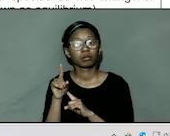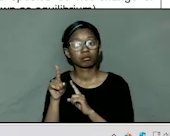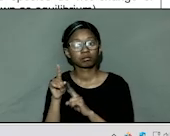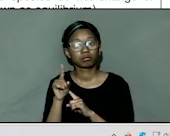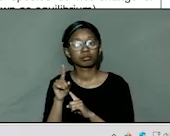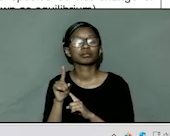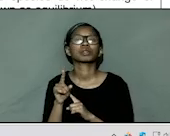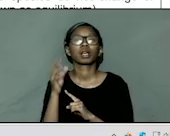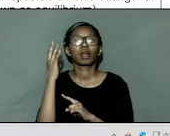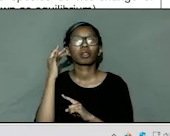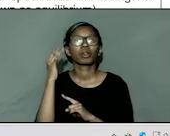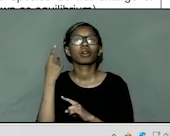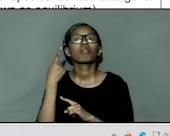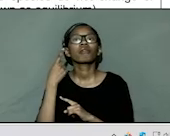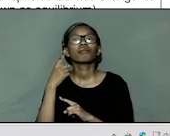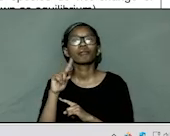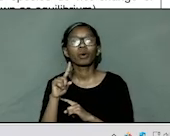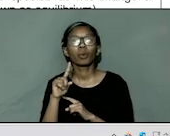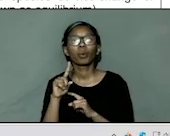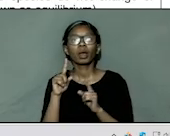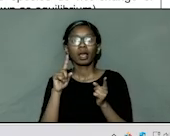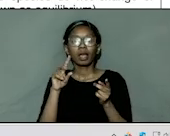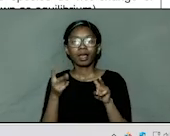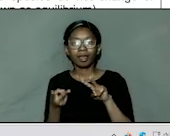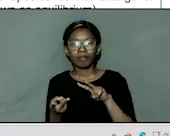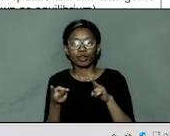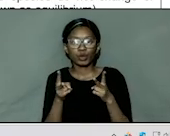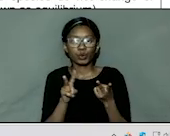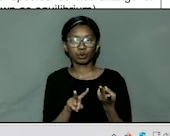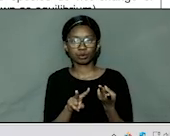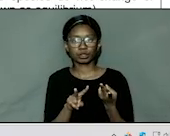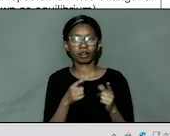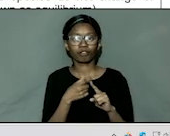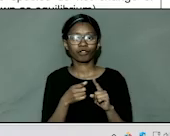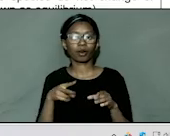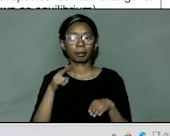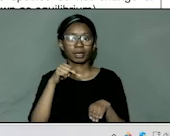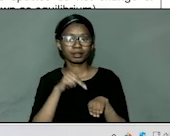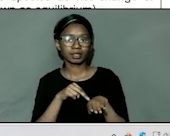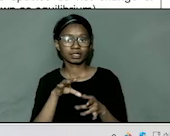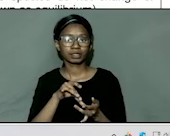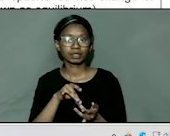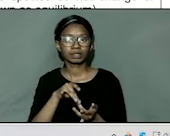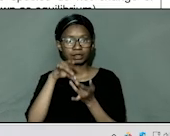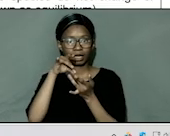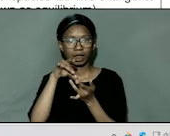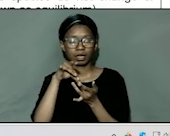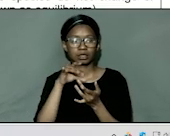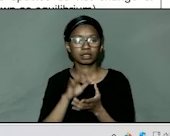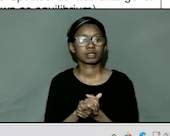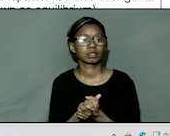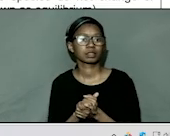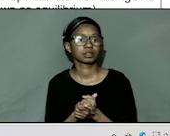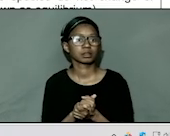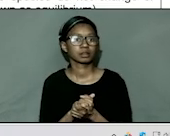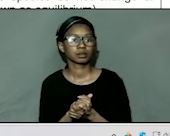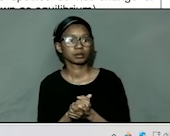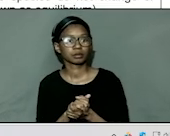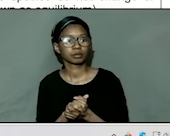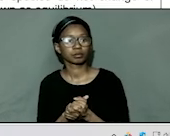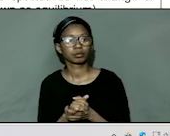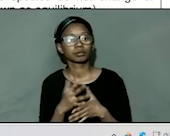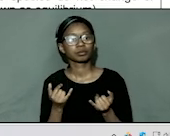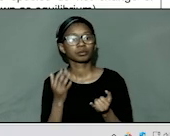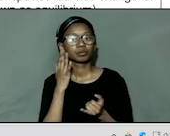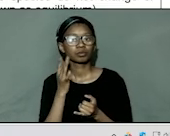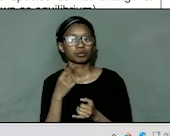by natural selection. The theory of Darwin by natural selection. Now, when